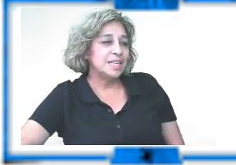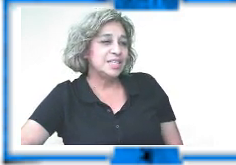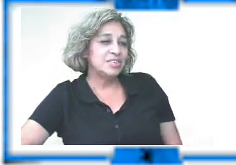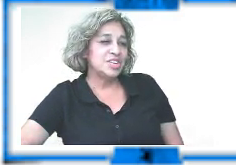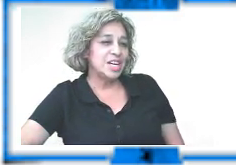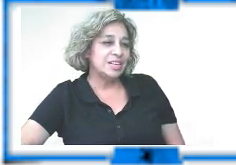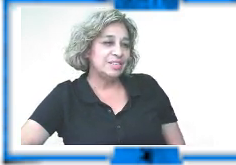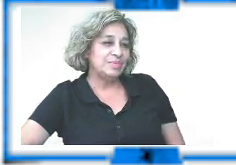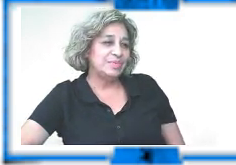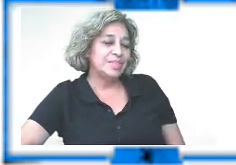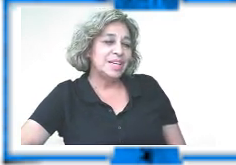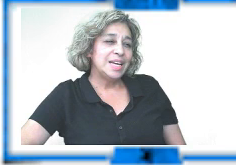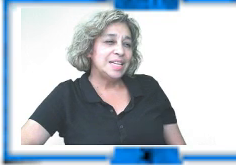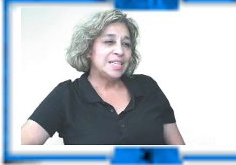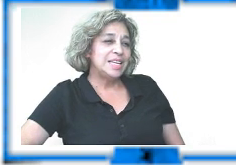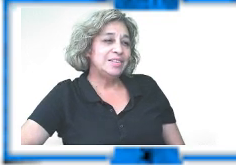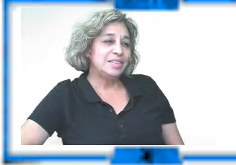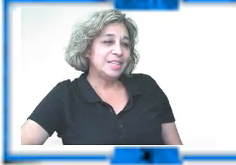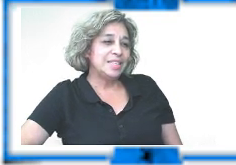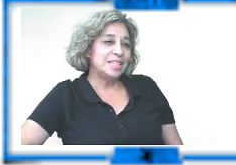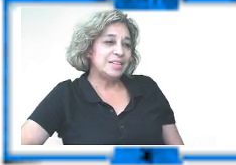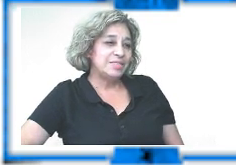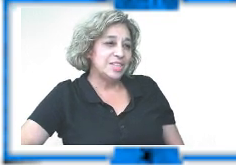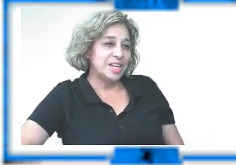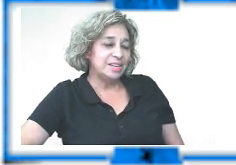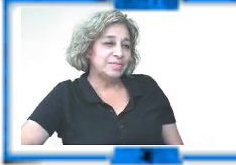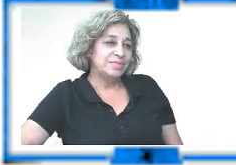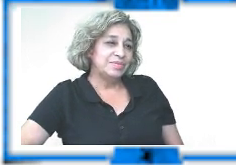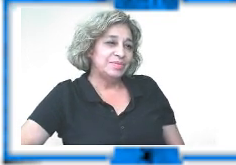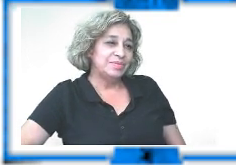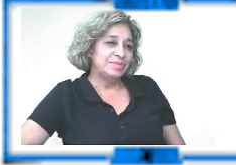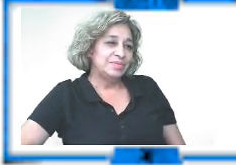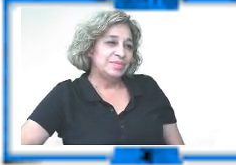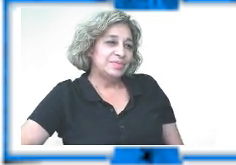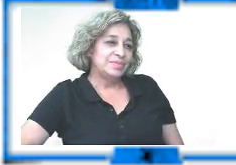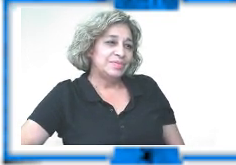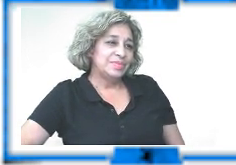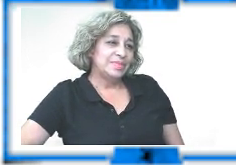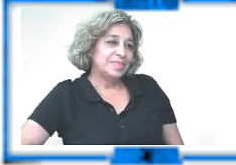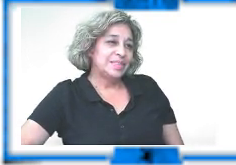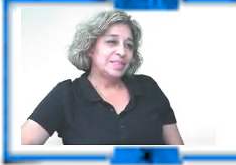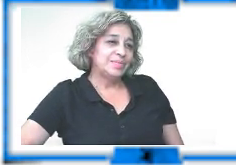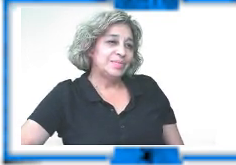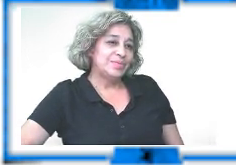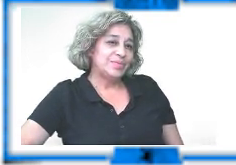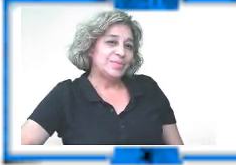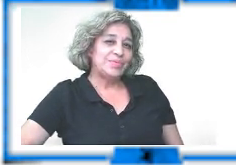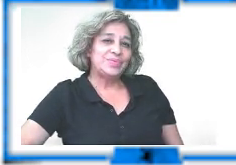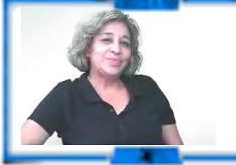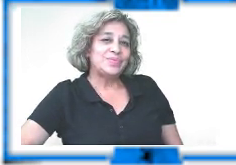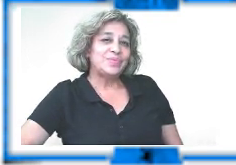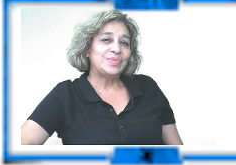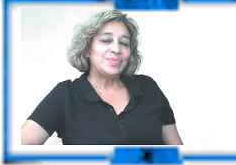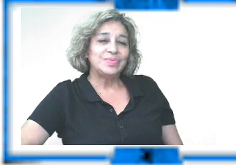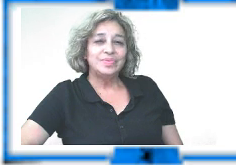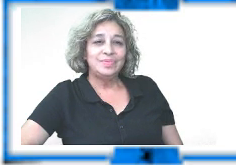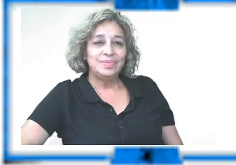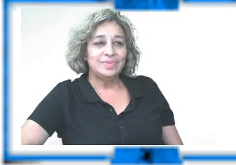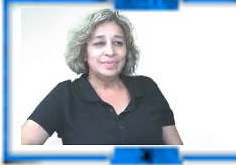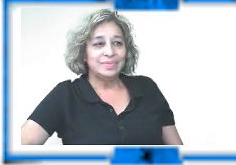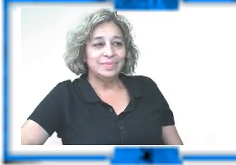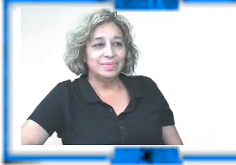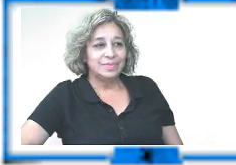in this year channel. Inty News is a different channel. Soy su patriota, como siempre, para una acción